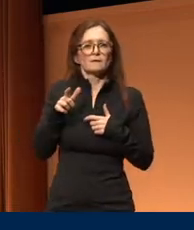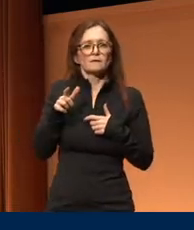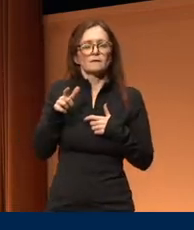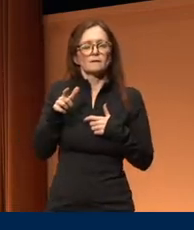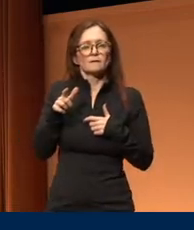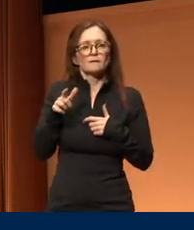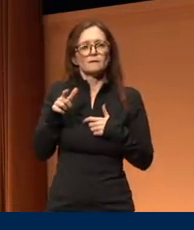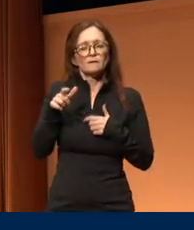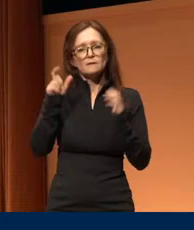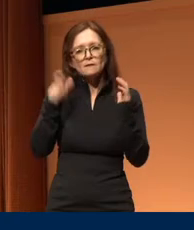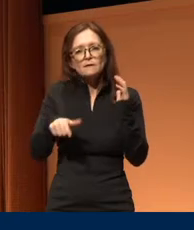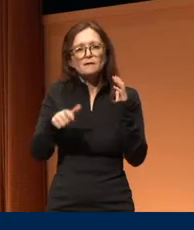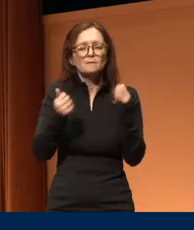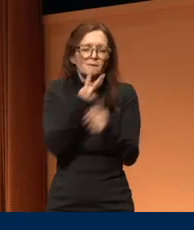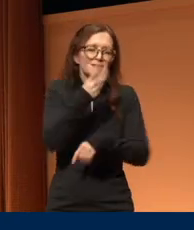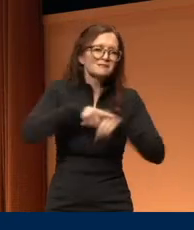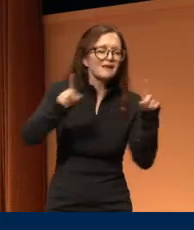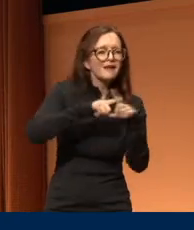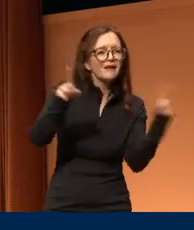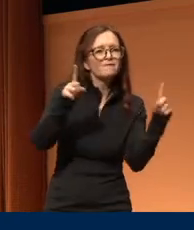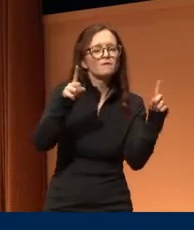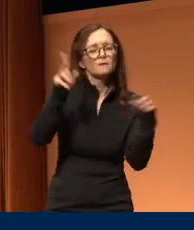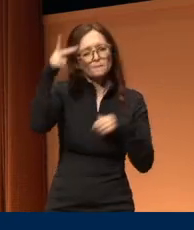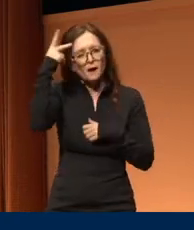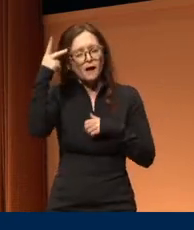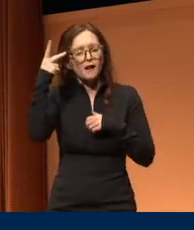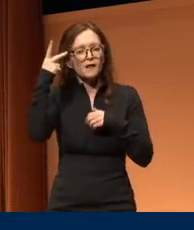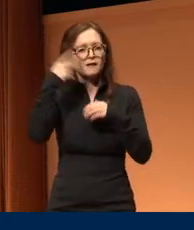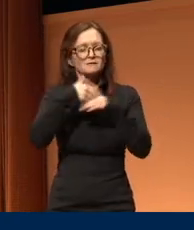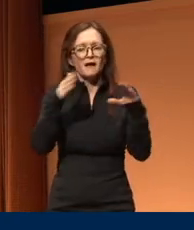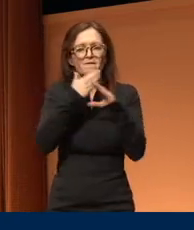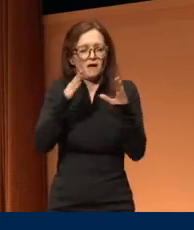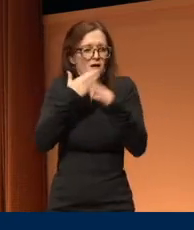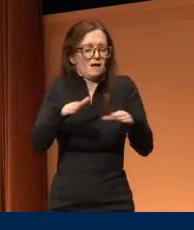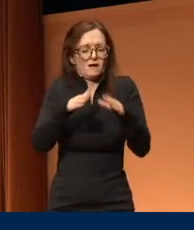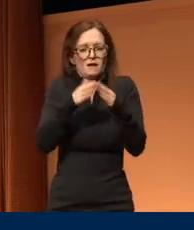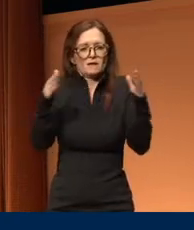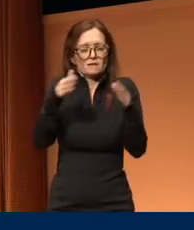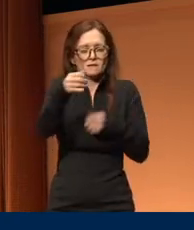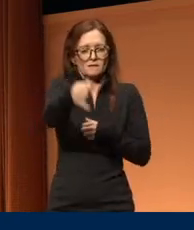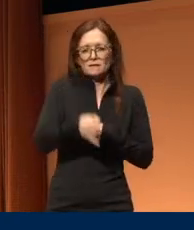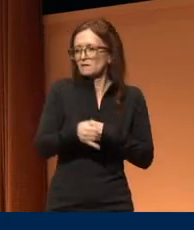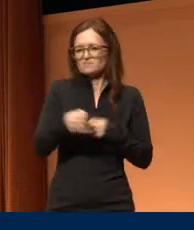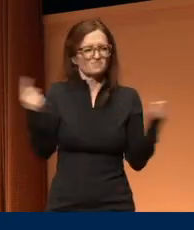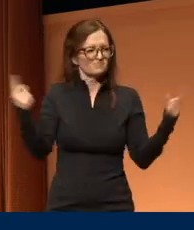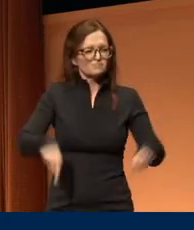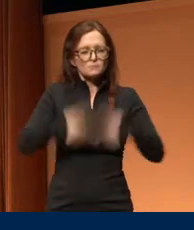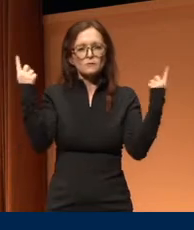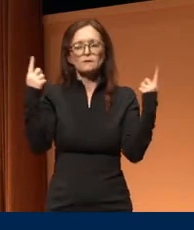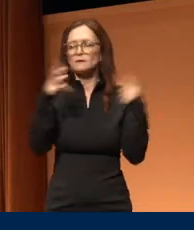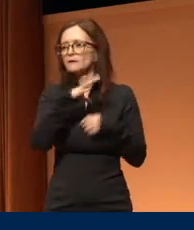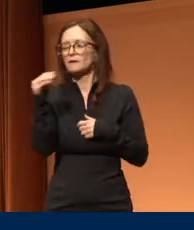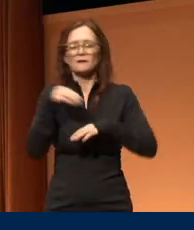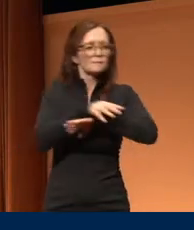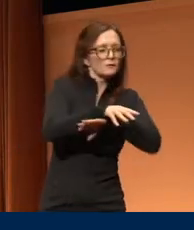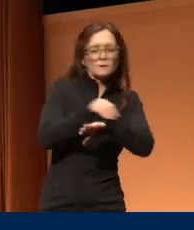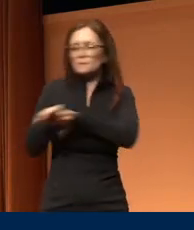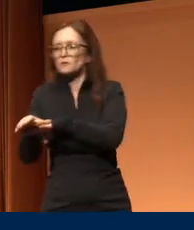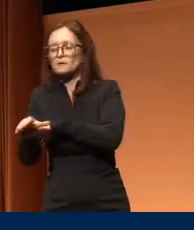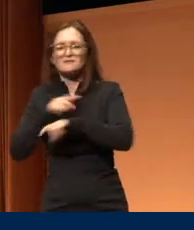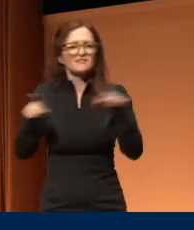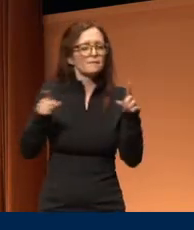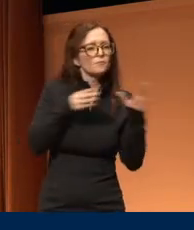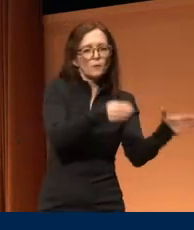that it maps onto many political divides of today's world, which pit people against each other in increasingly polarizing